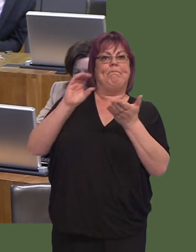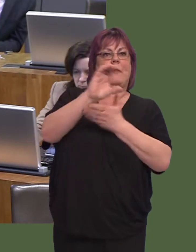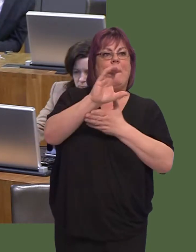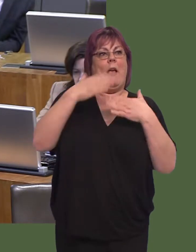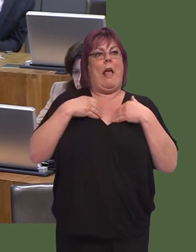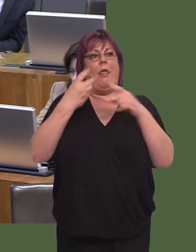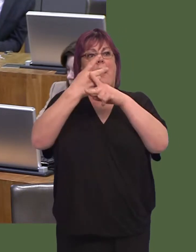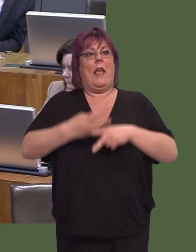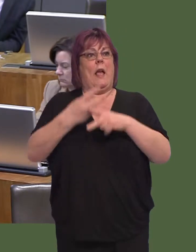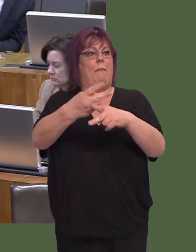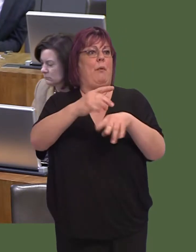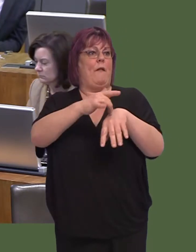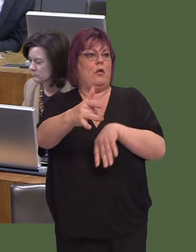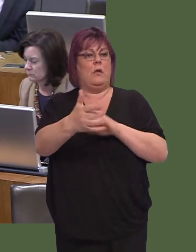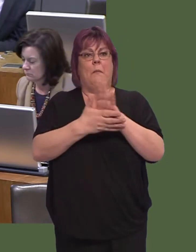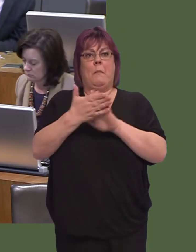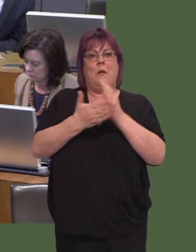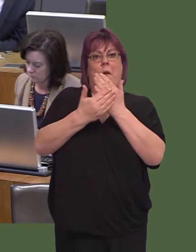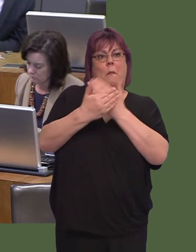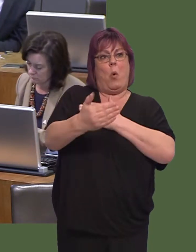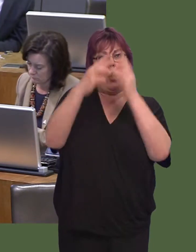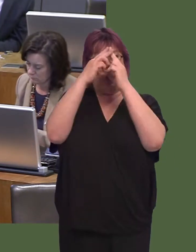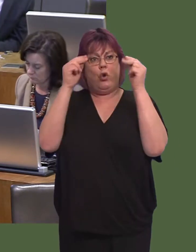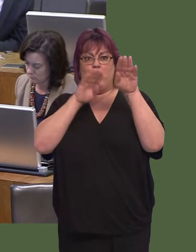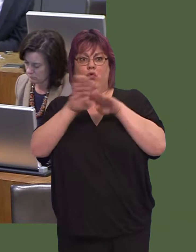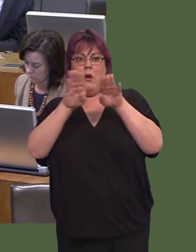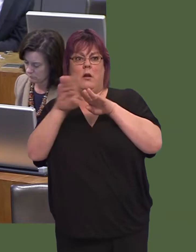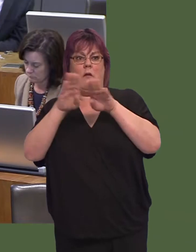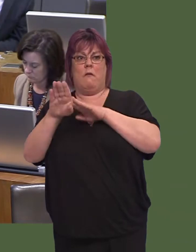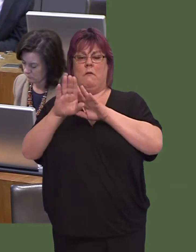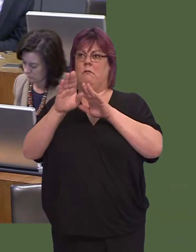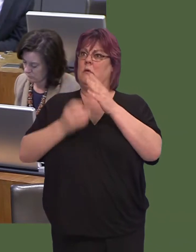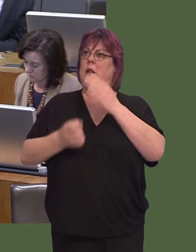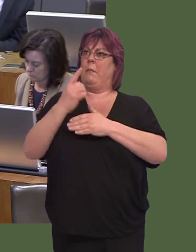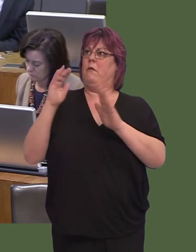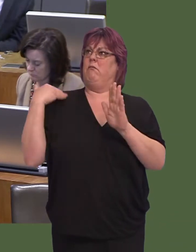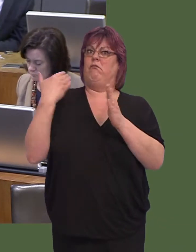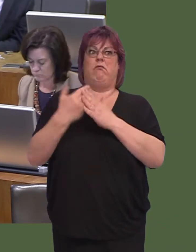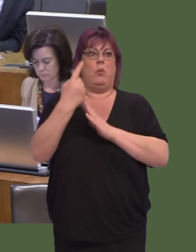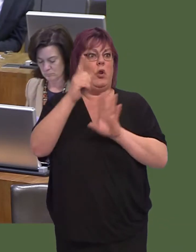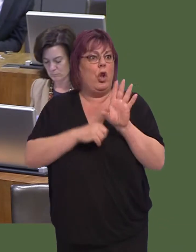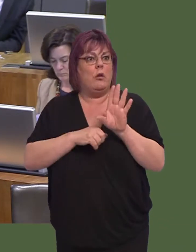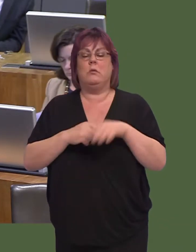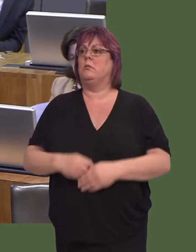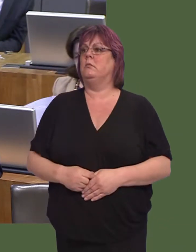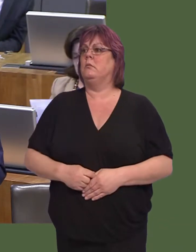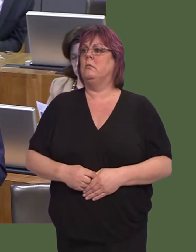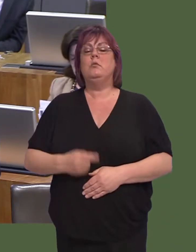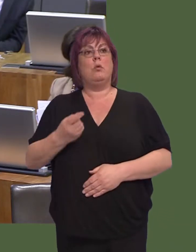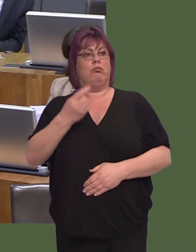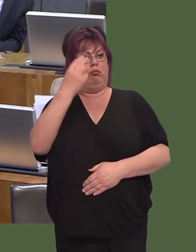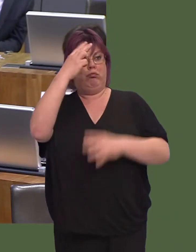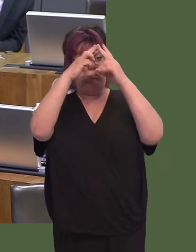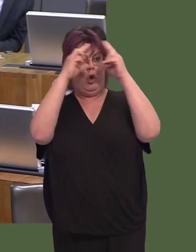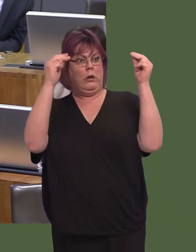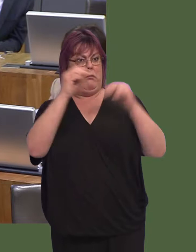professionals. That has resulted in a 10% increase in commissioned nurse training places over the course of the last year. So the nurses are there,